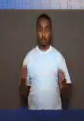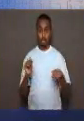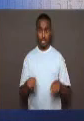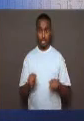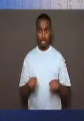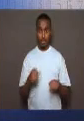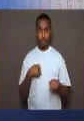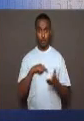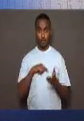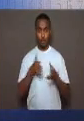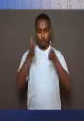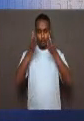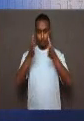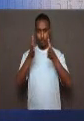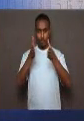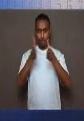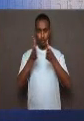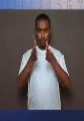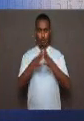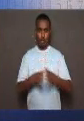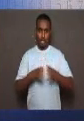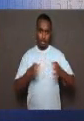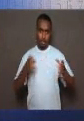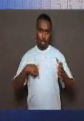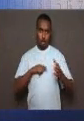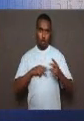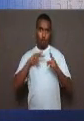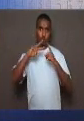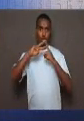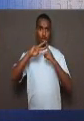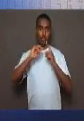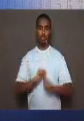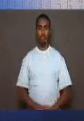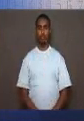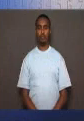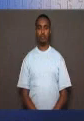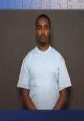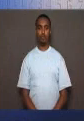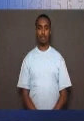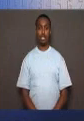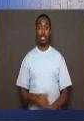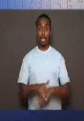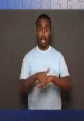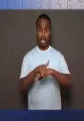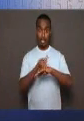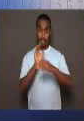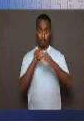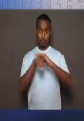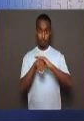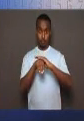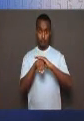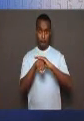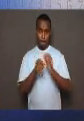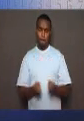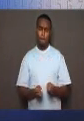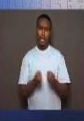Today, we will focus on expanding our vocabulary. In English, many